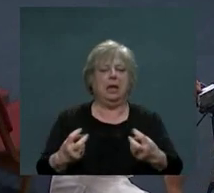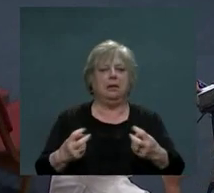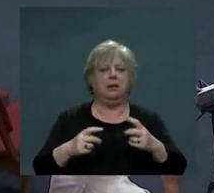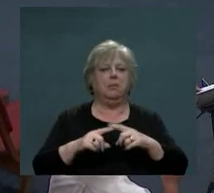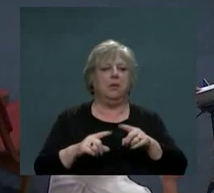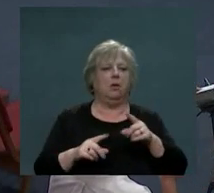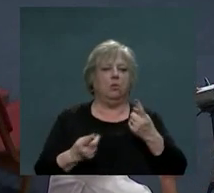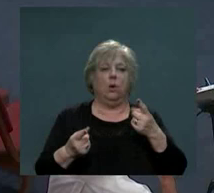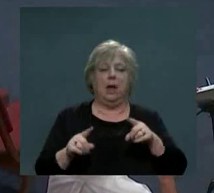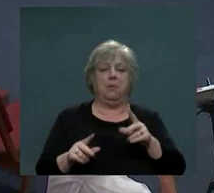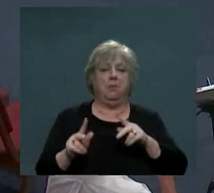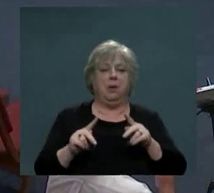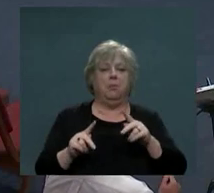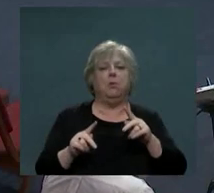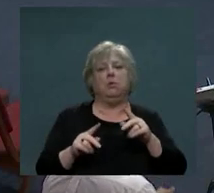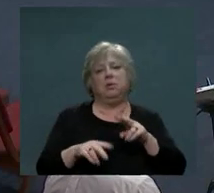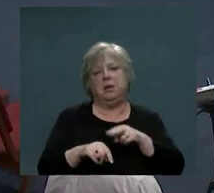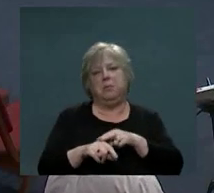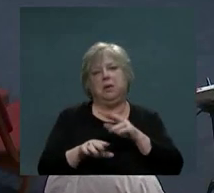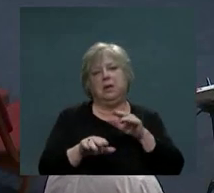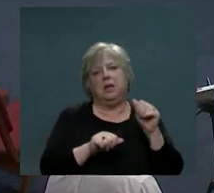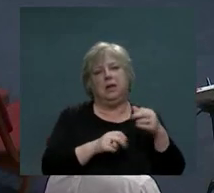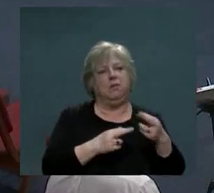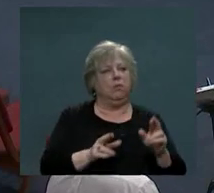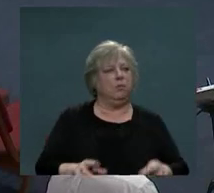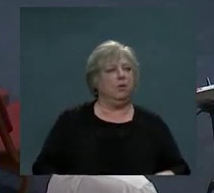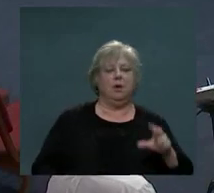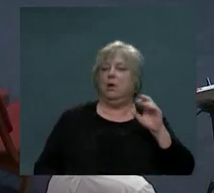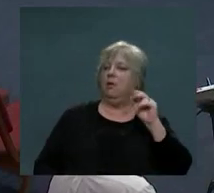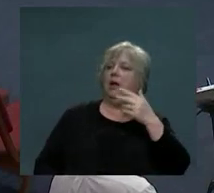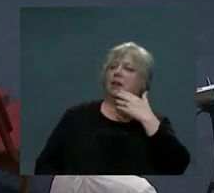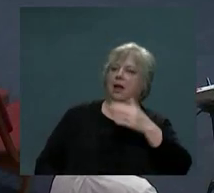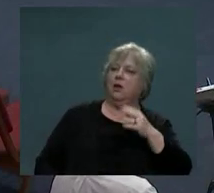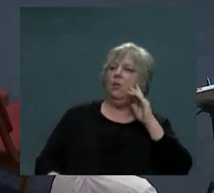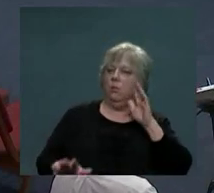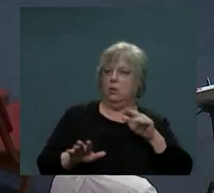happened is people have typically left the room. Thank you,